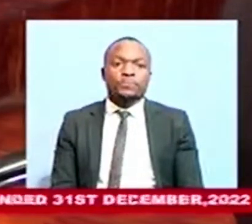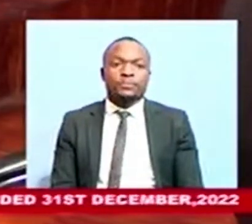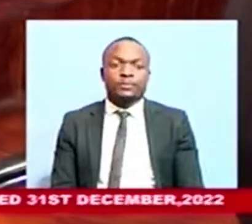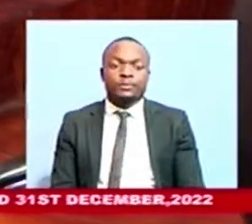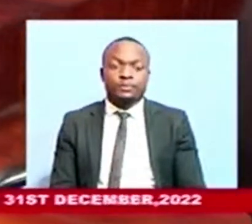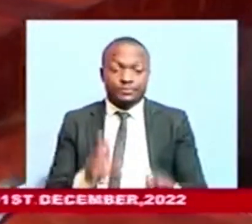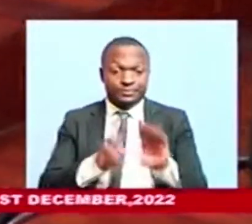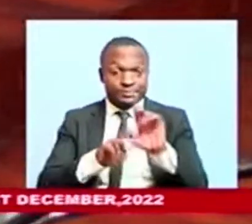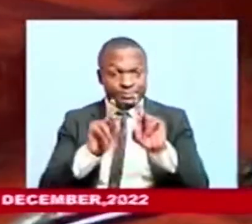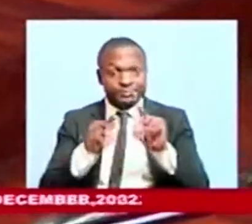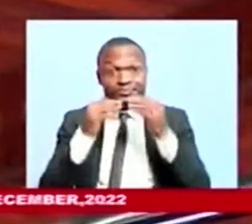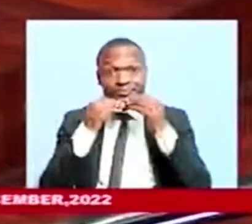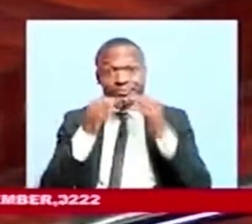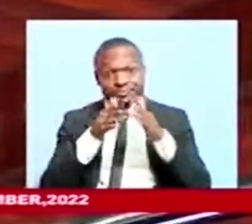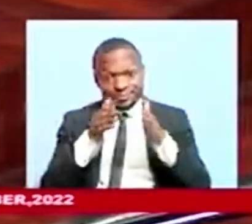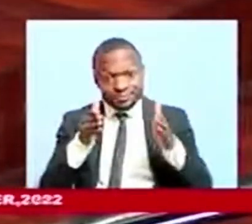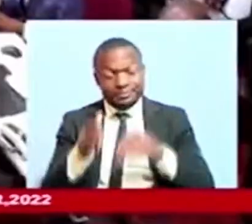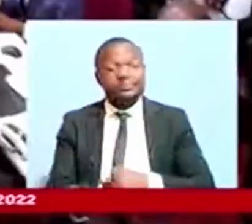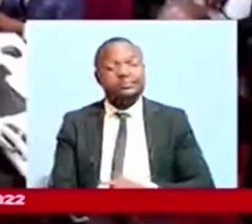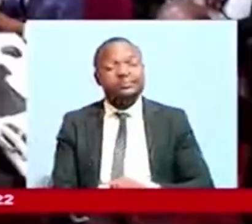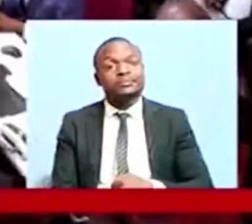Chair, Thank you very much.